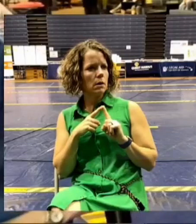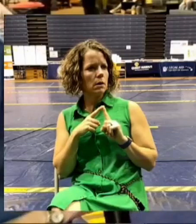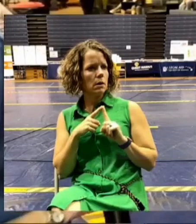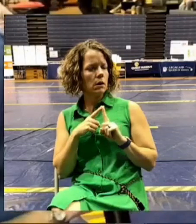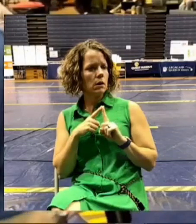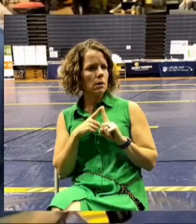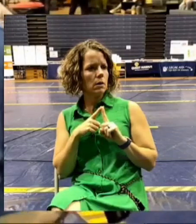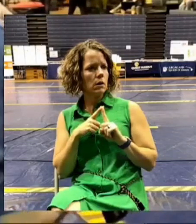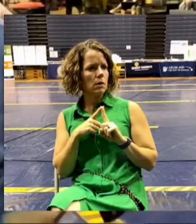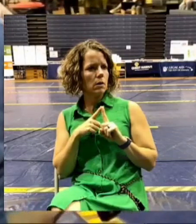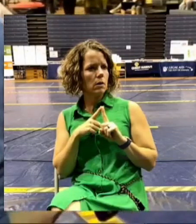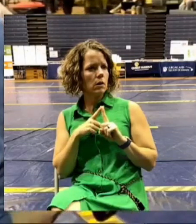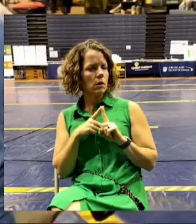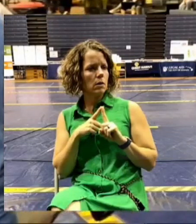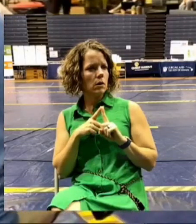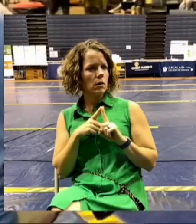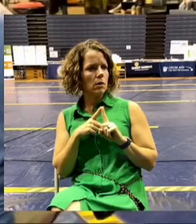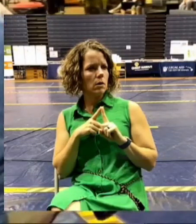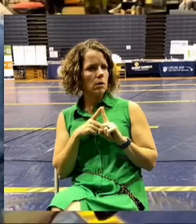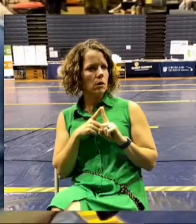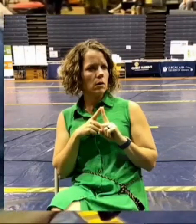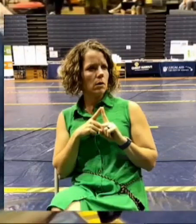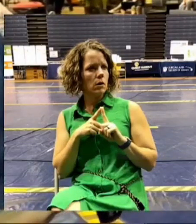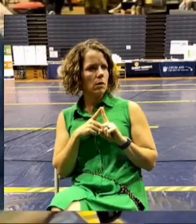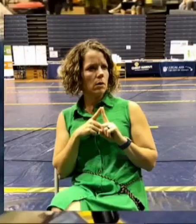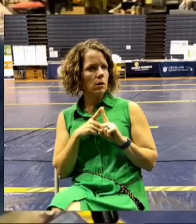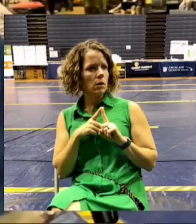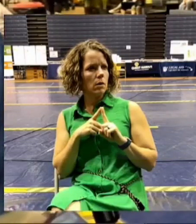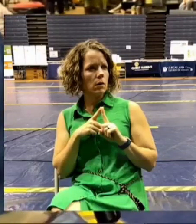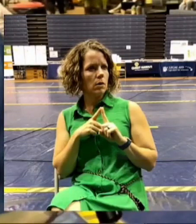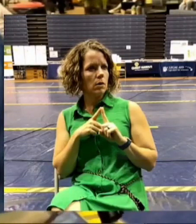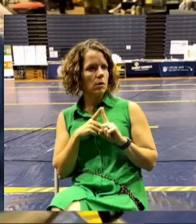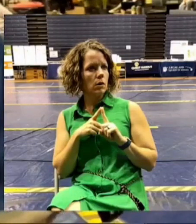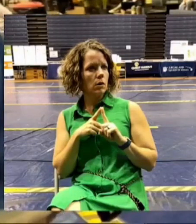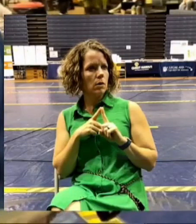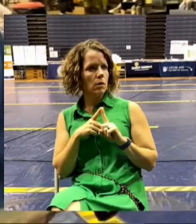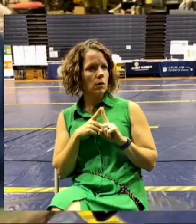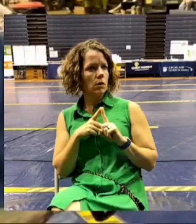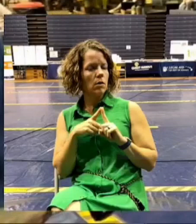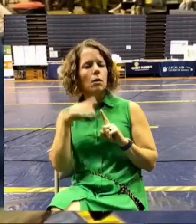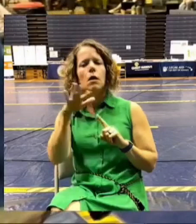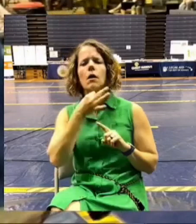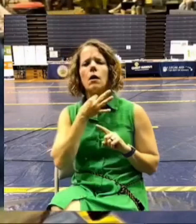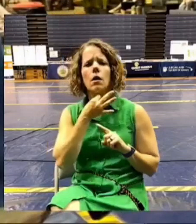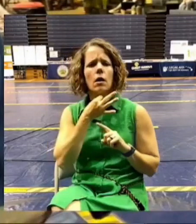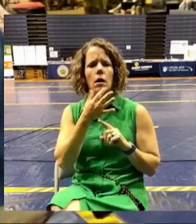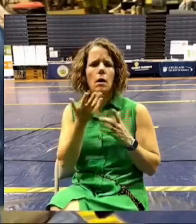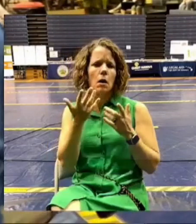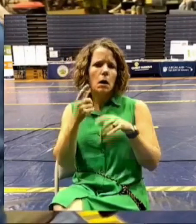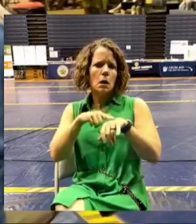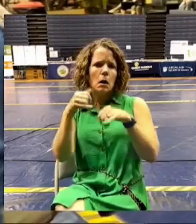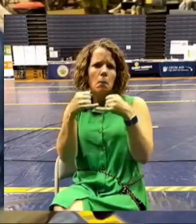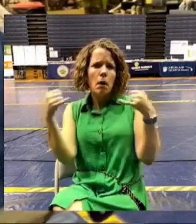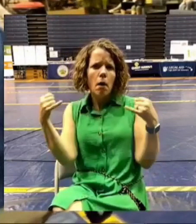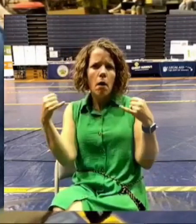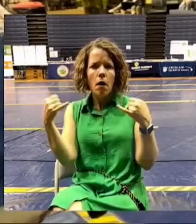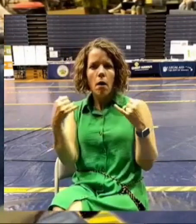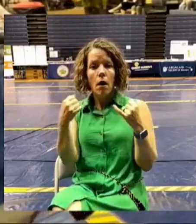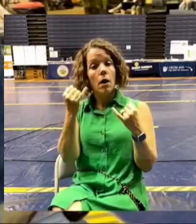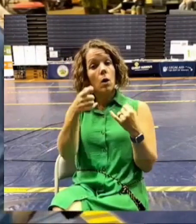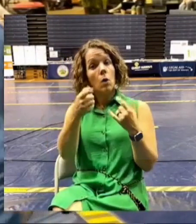soon will they be able to start using camping, moving on to